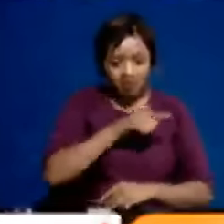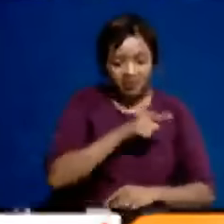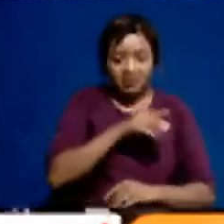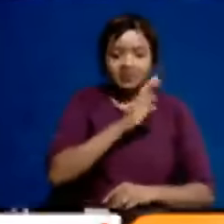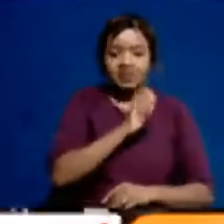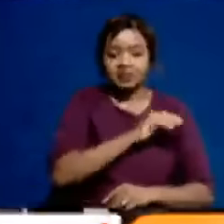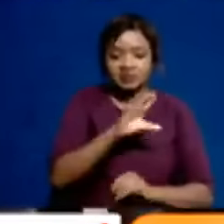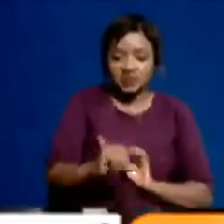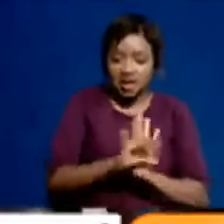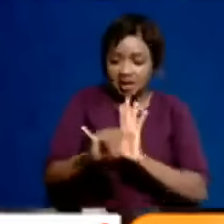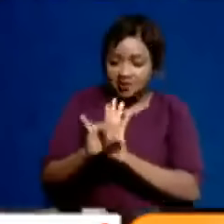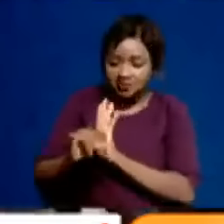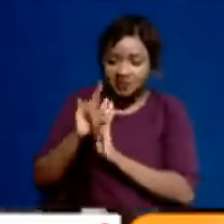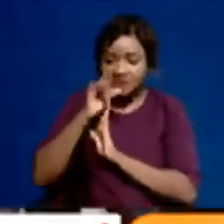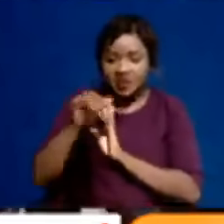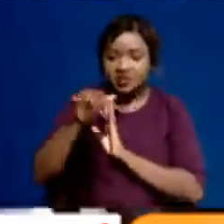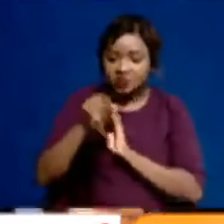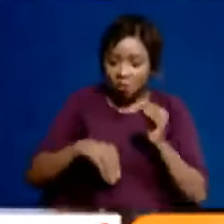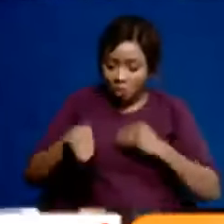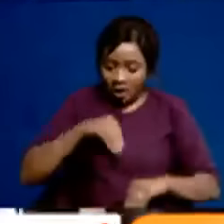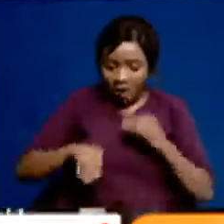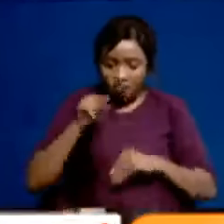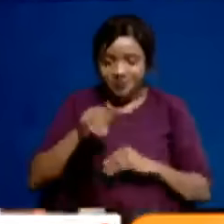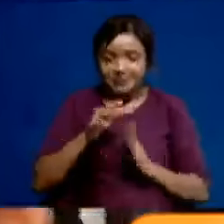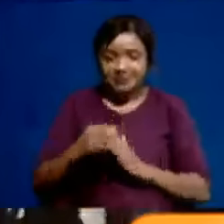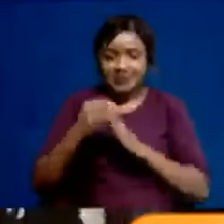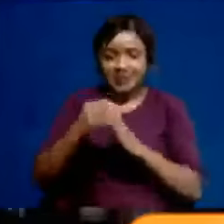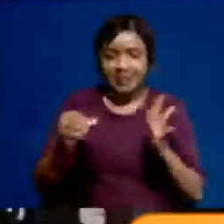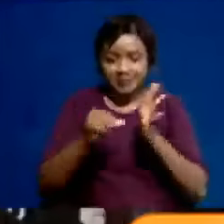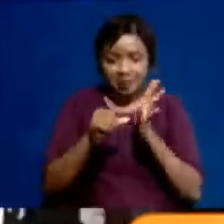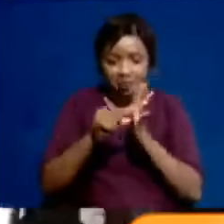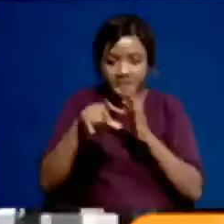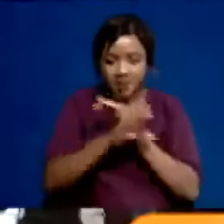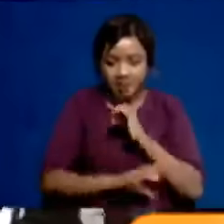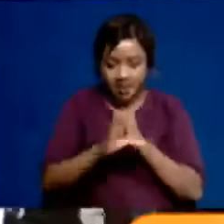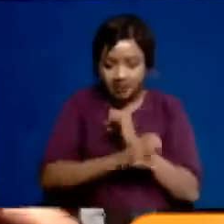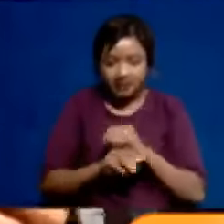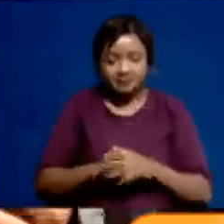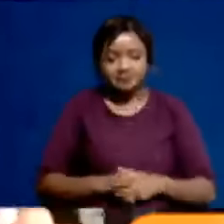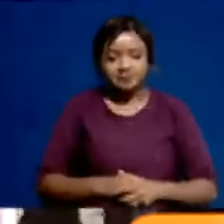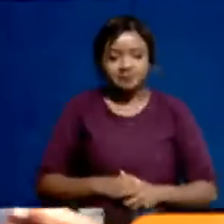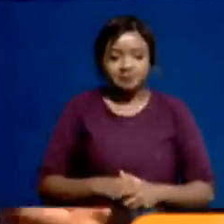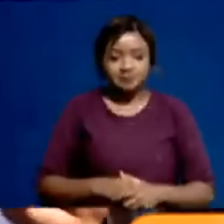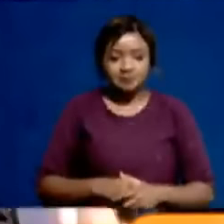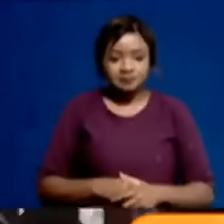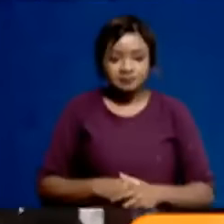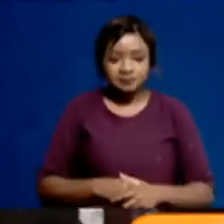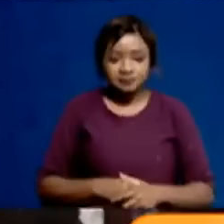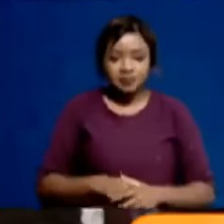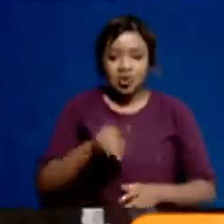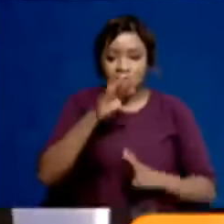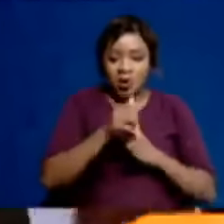kuidentify corruption kama one of the leading challenges, one of the leading